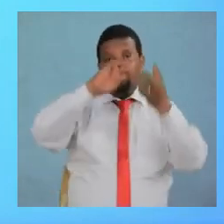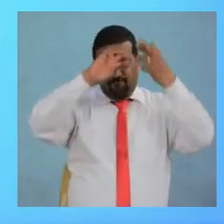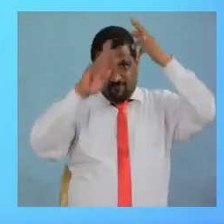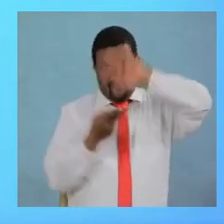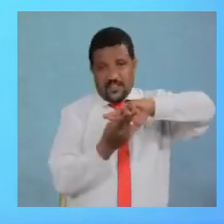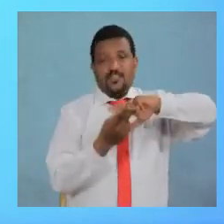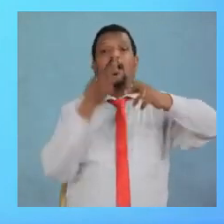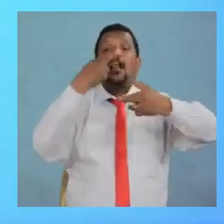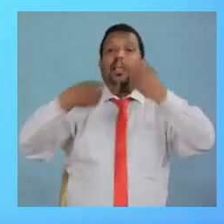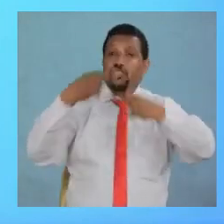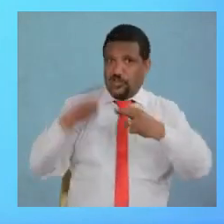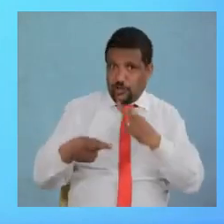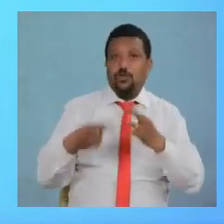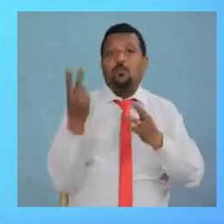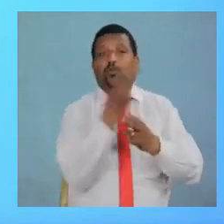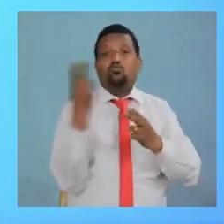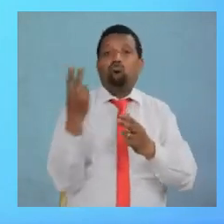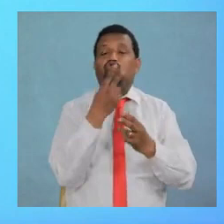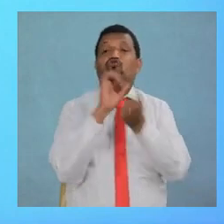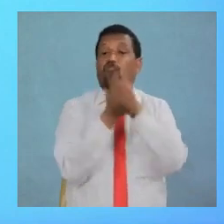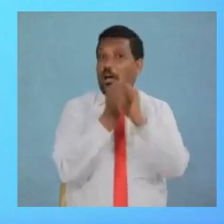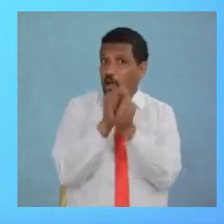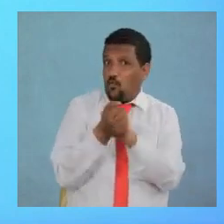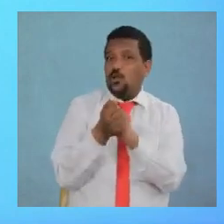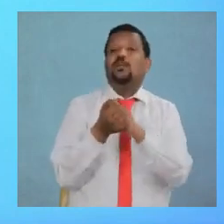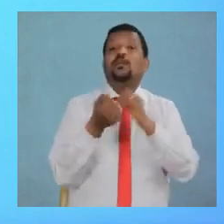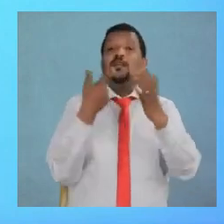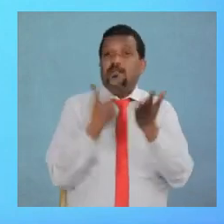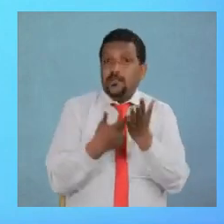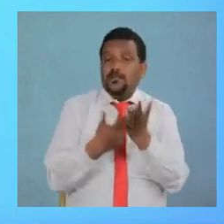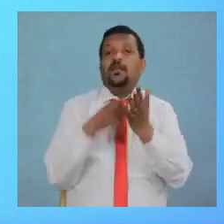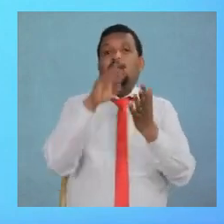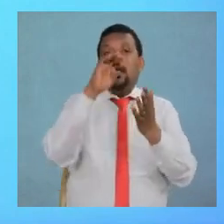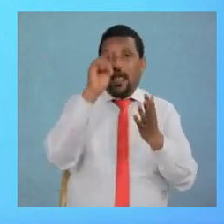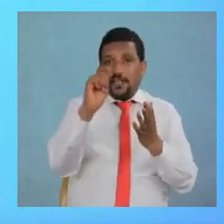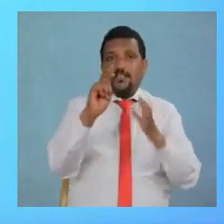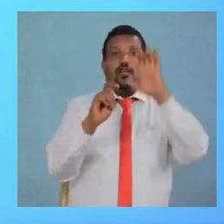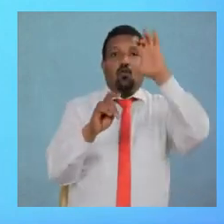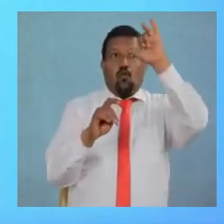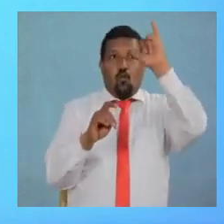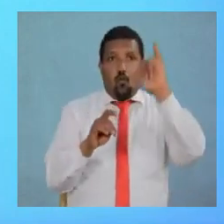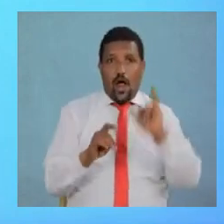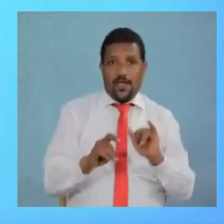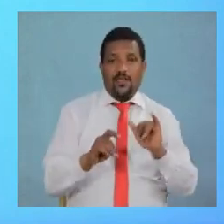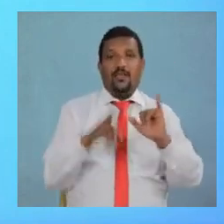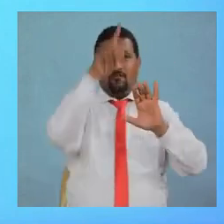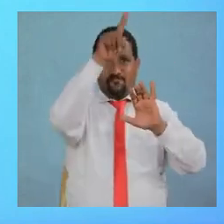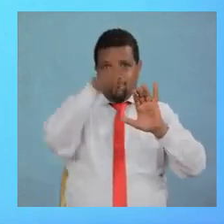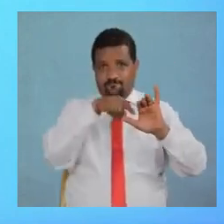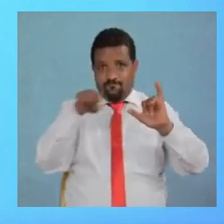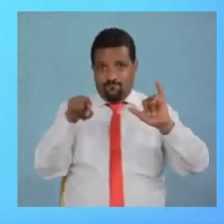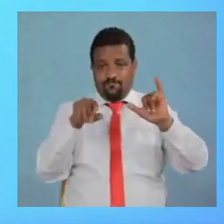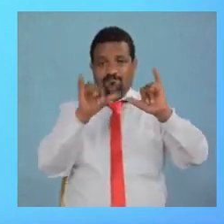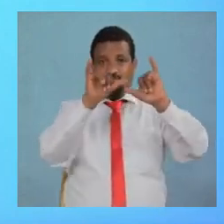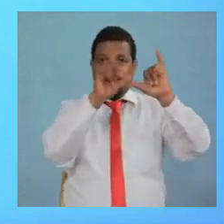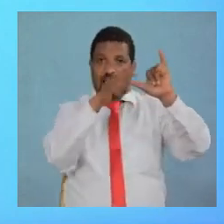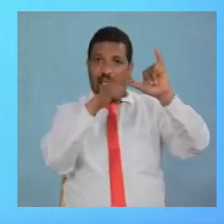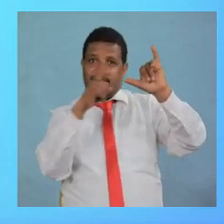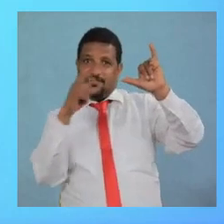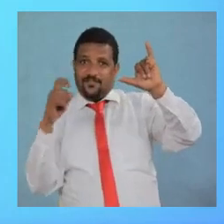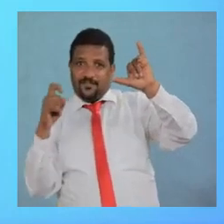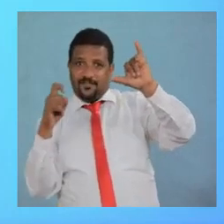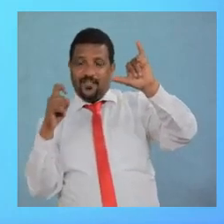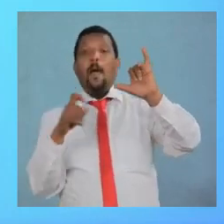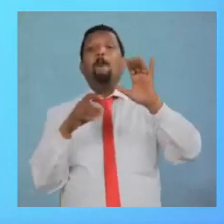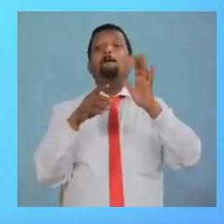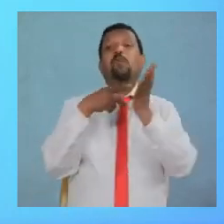relationship between the two variables that are entered in the x and y axes. That means as price